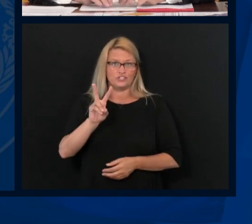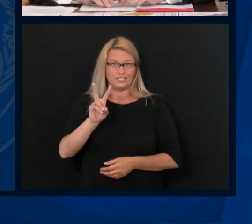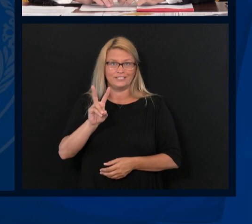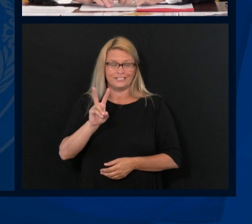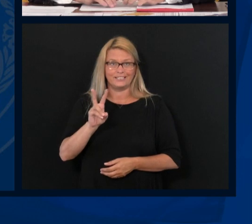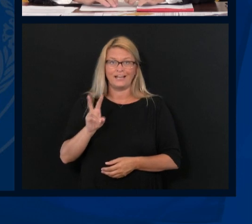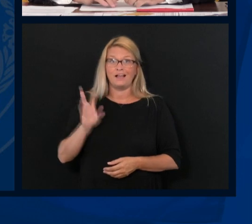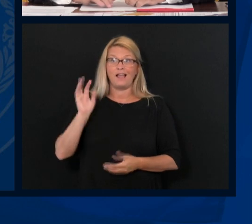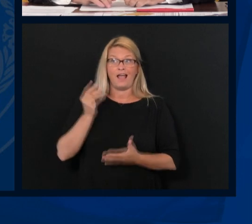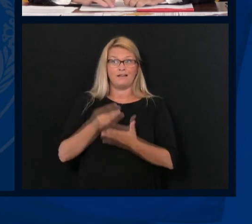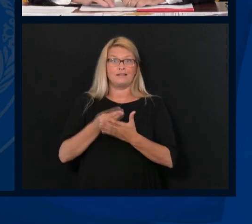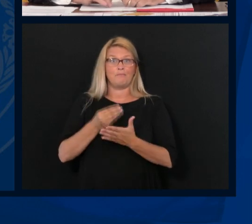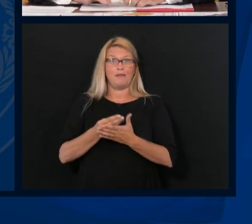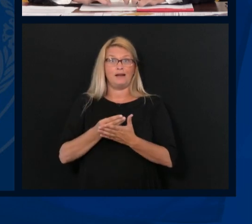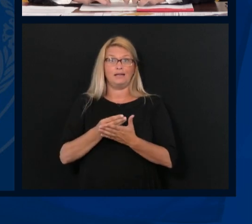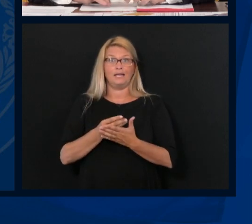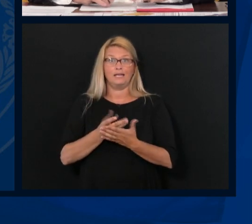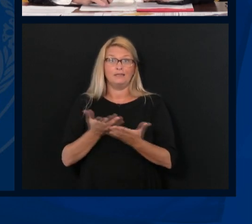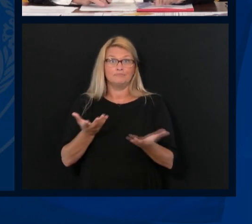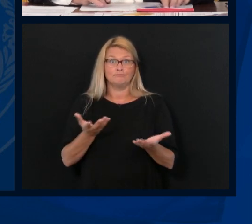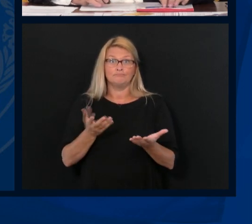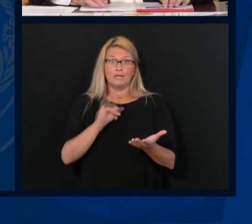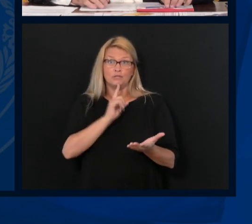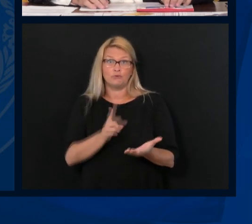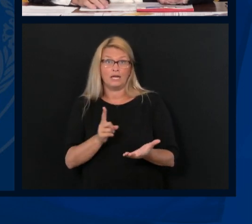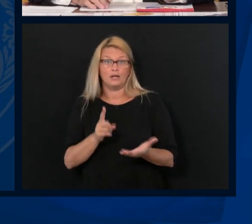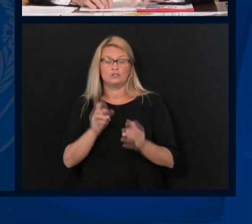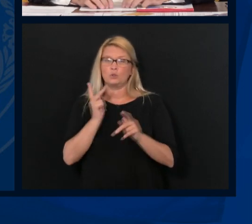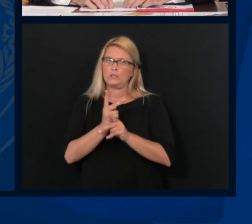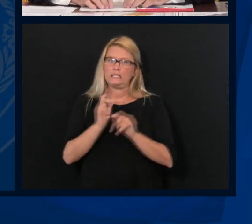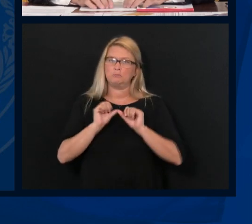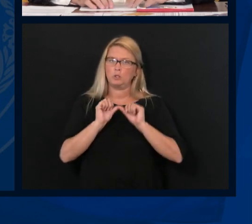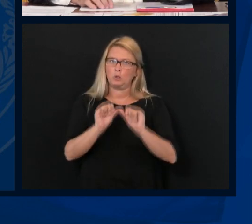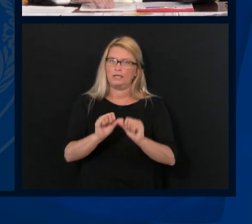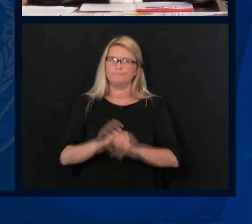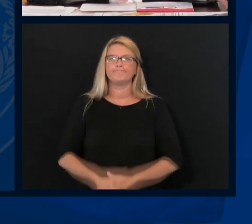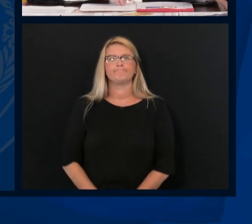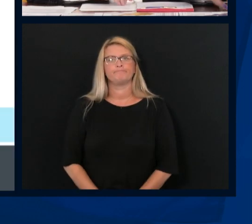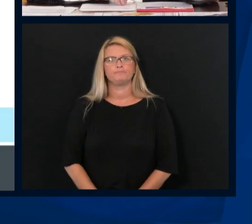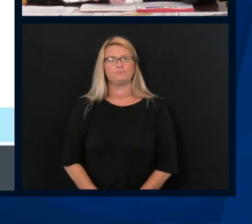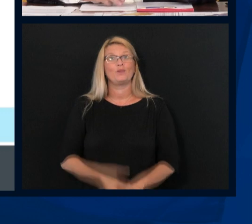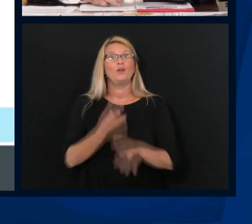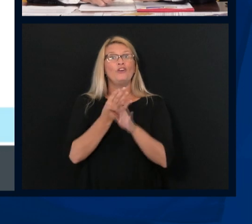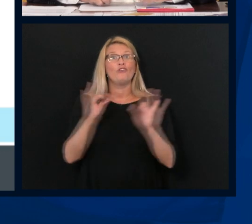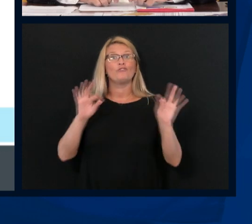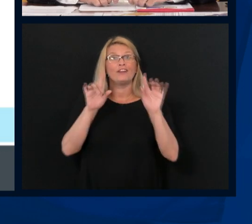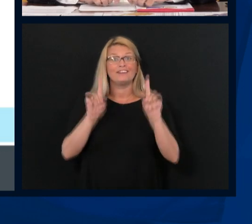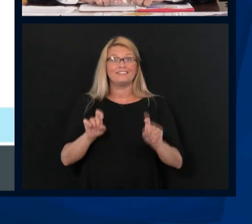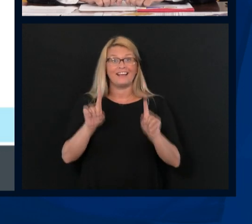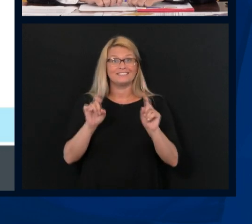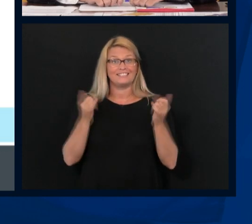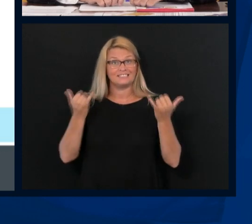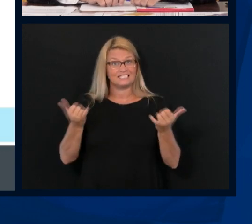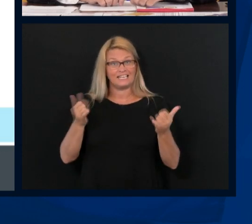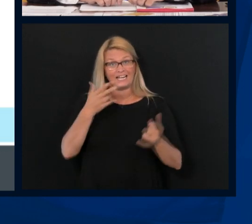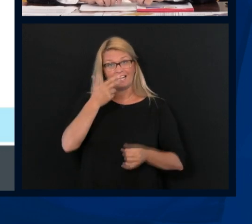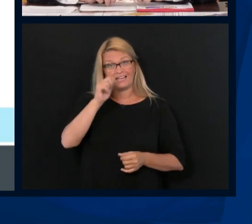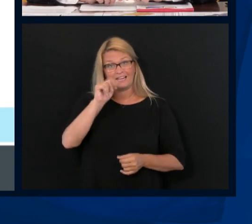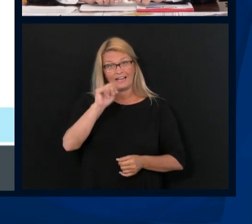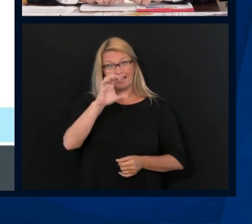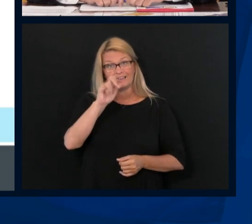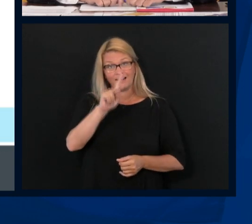on those dollars is real. And so we want to just keep it going. Free testing wise, today we're in Hancock